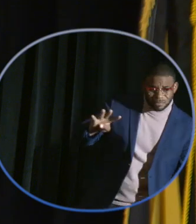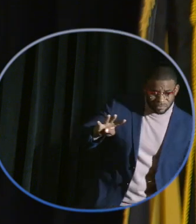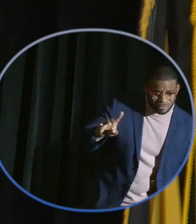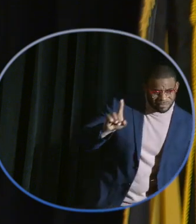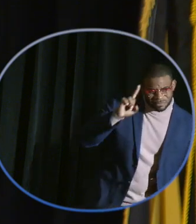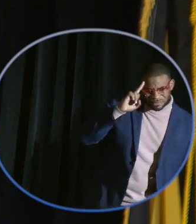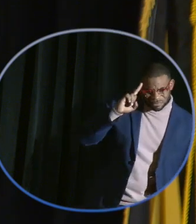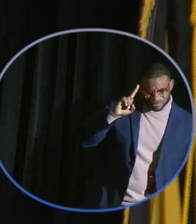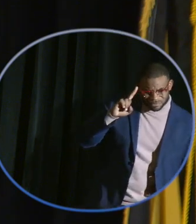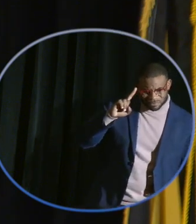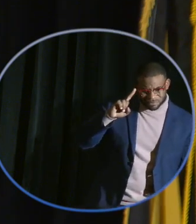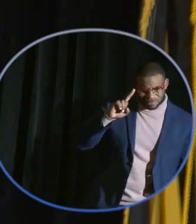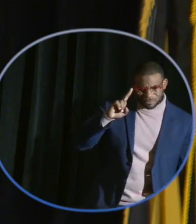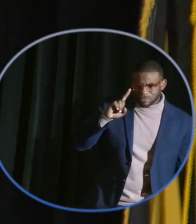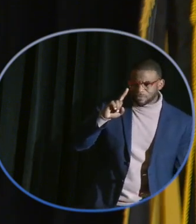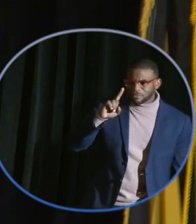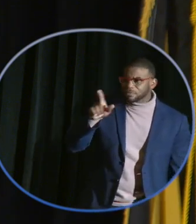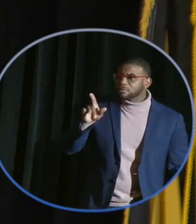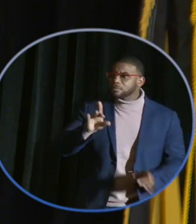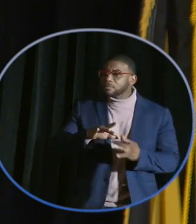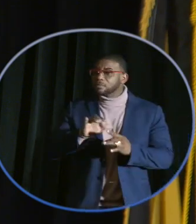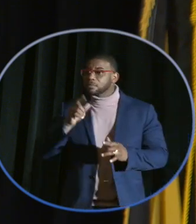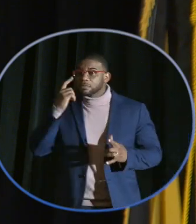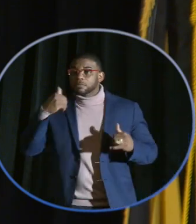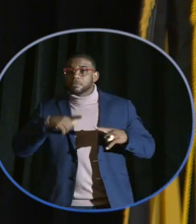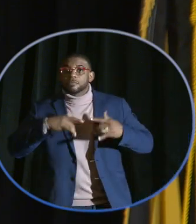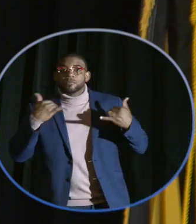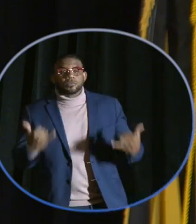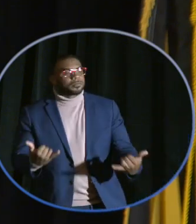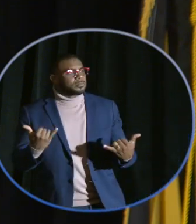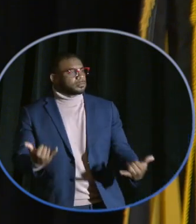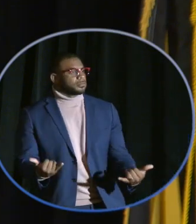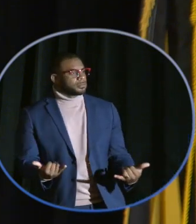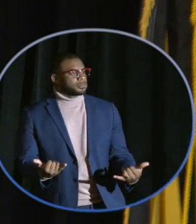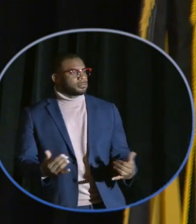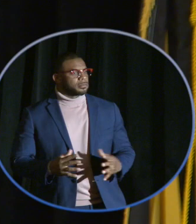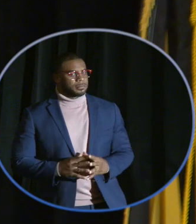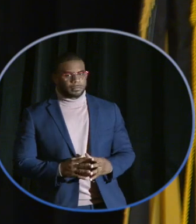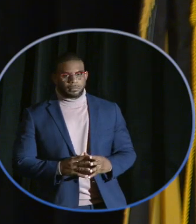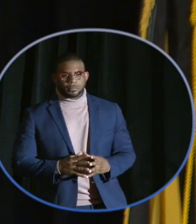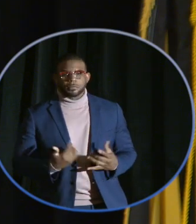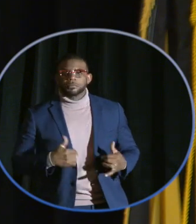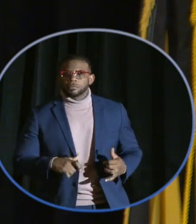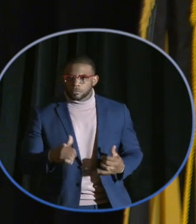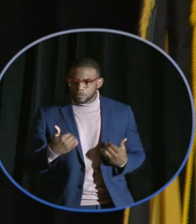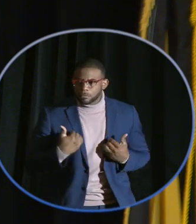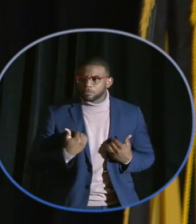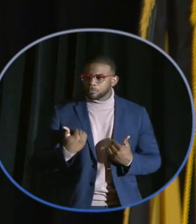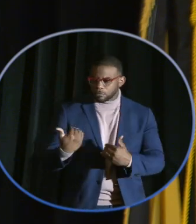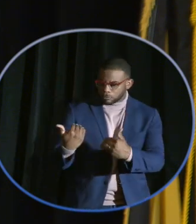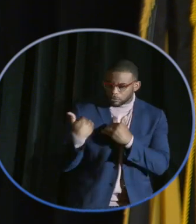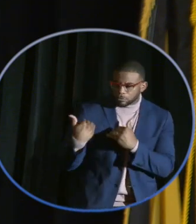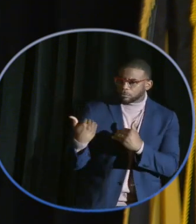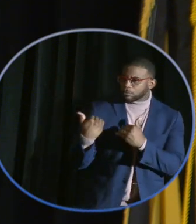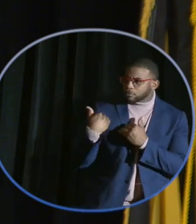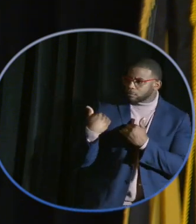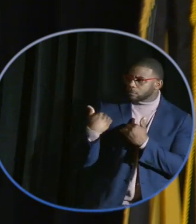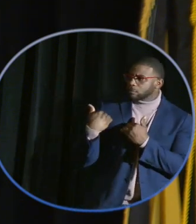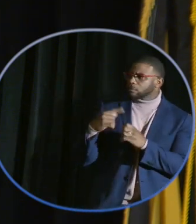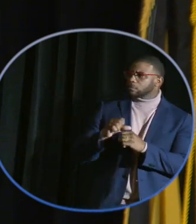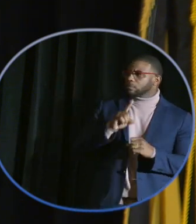1964, I think it was. He said that for us today. We have a responsibility